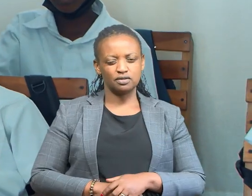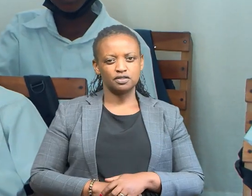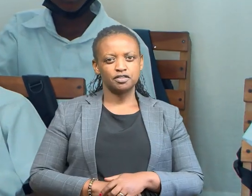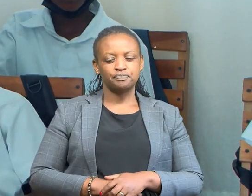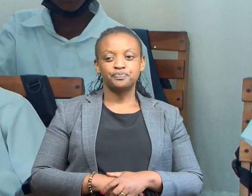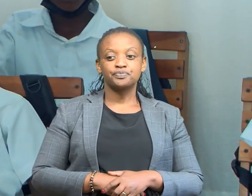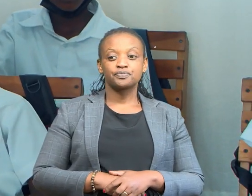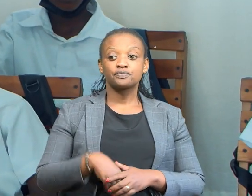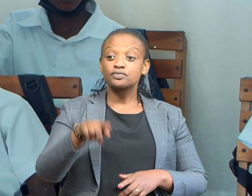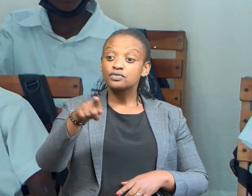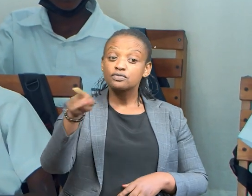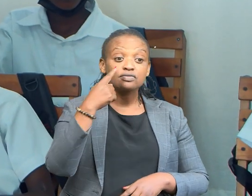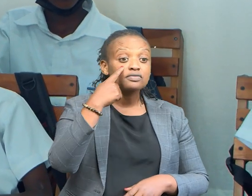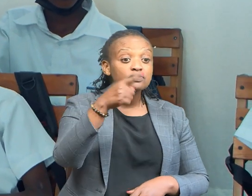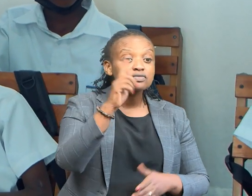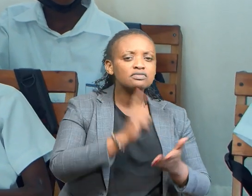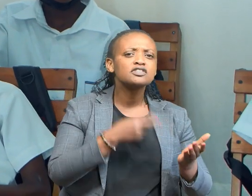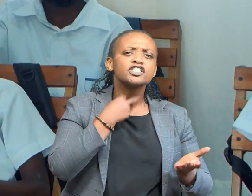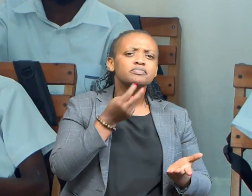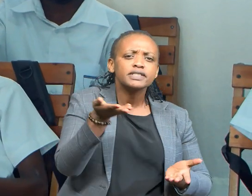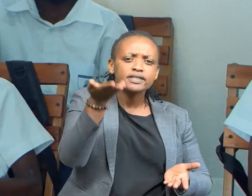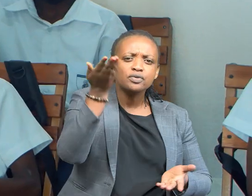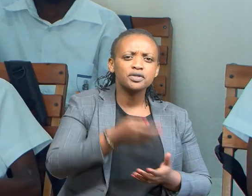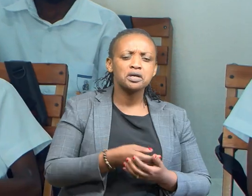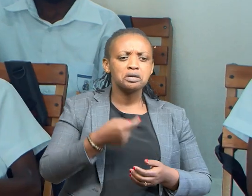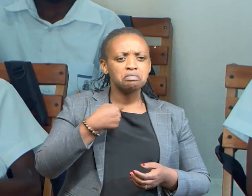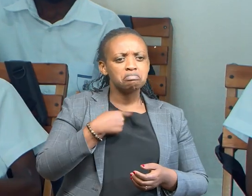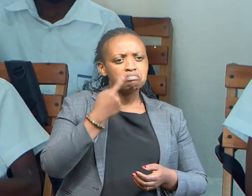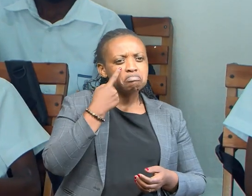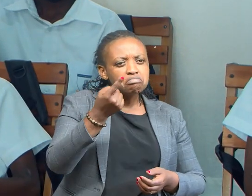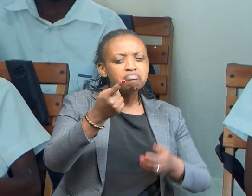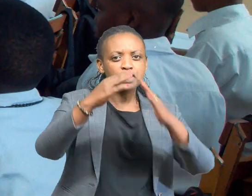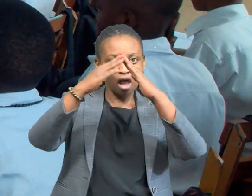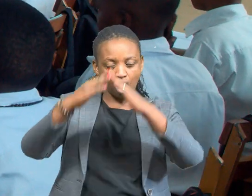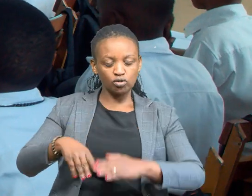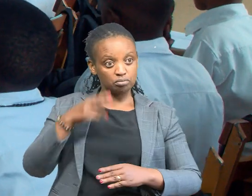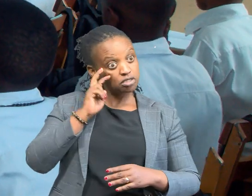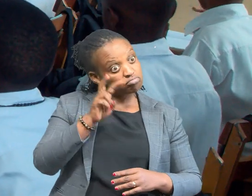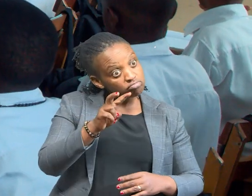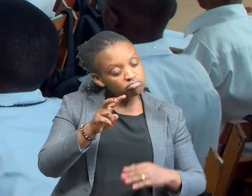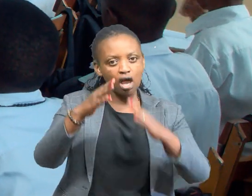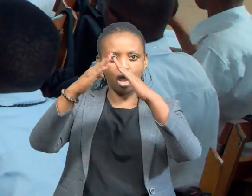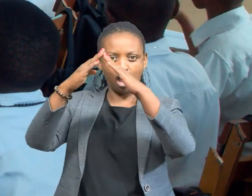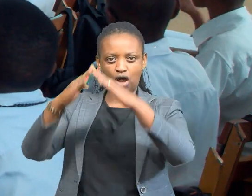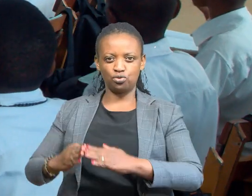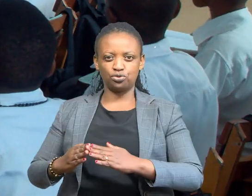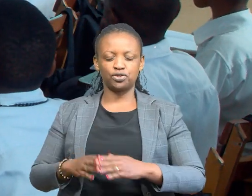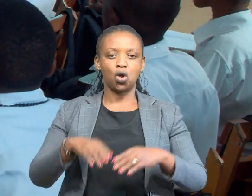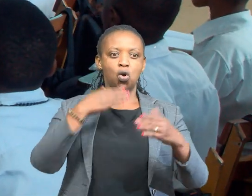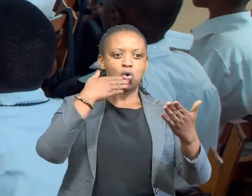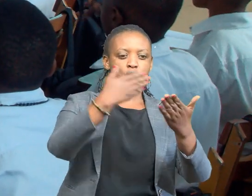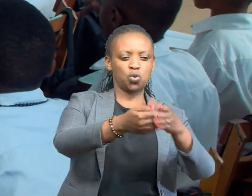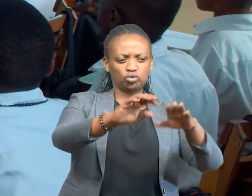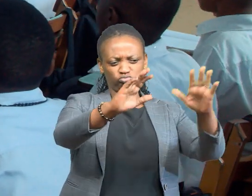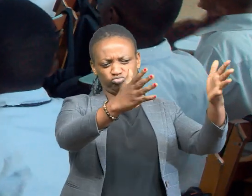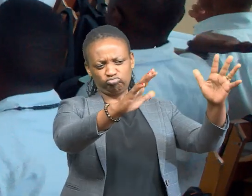What do you speak louder? I am seeing a house. You are seeing a house. Wonderful. Can